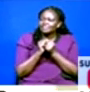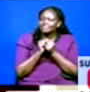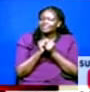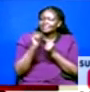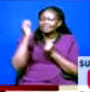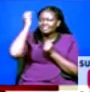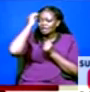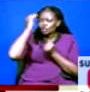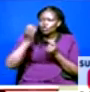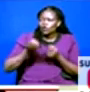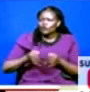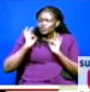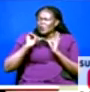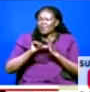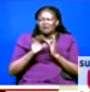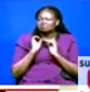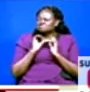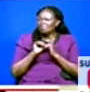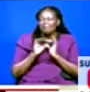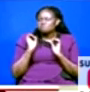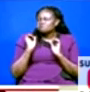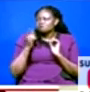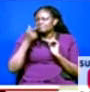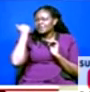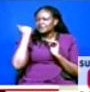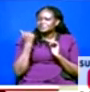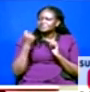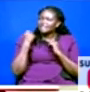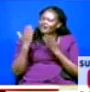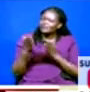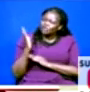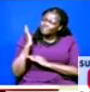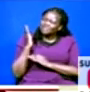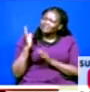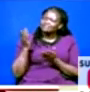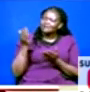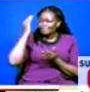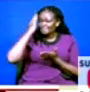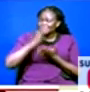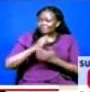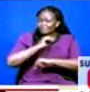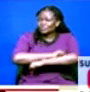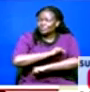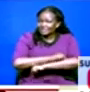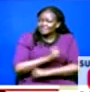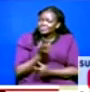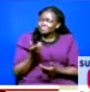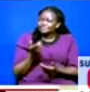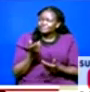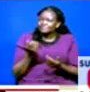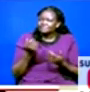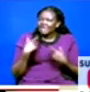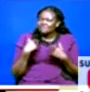education officials. We have no problem with them because they provide security. Remember, some of our schools have got